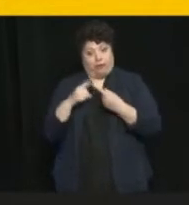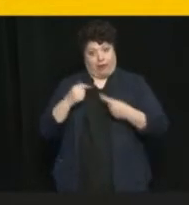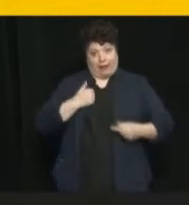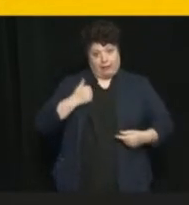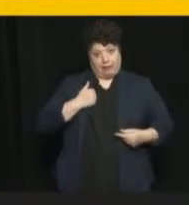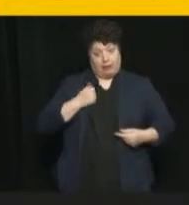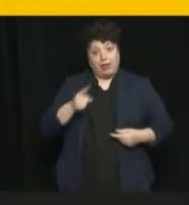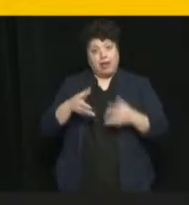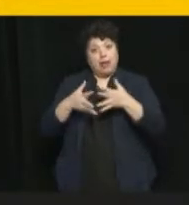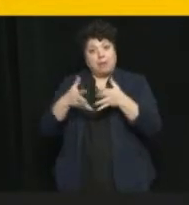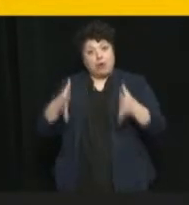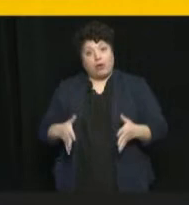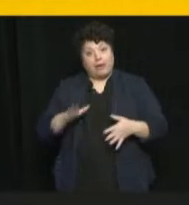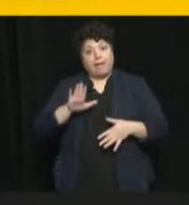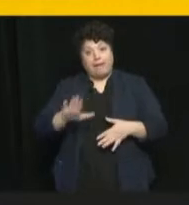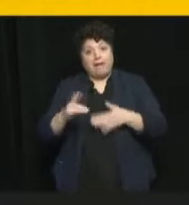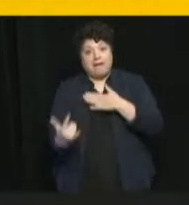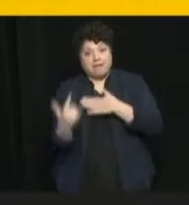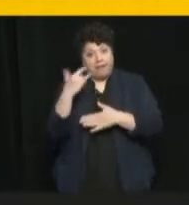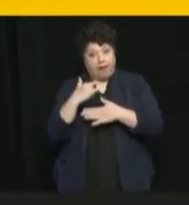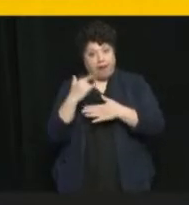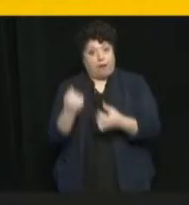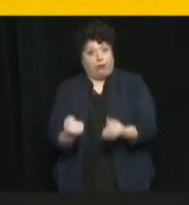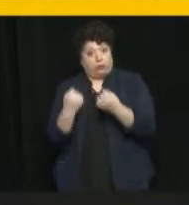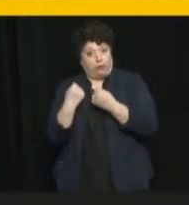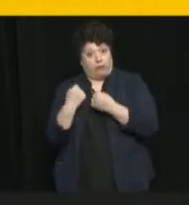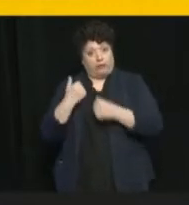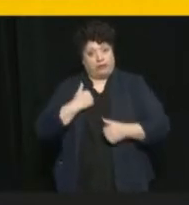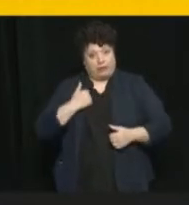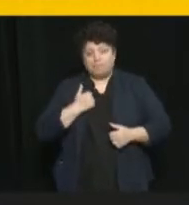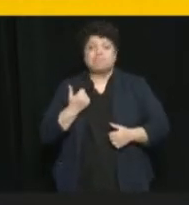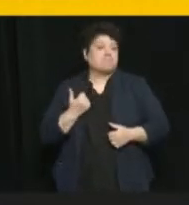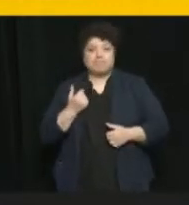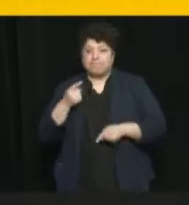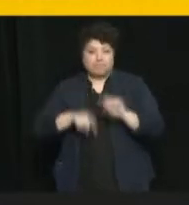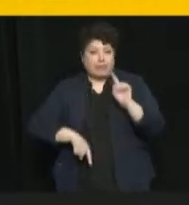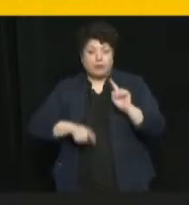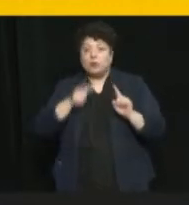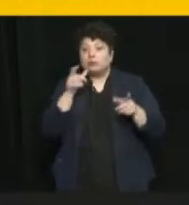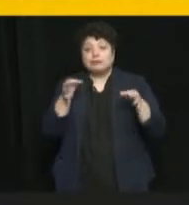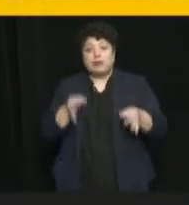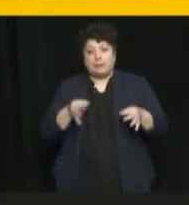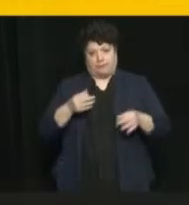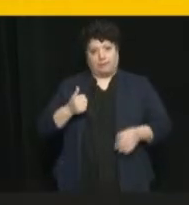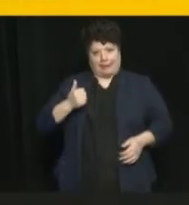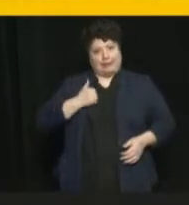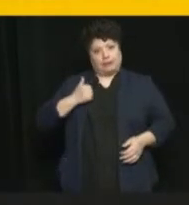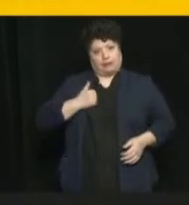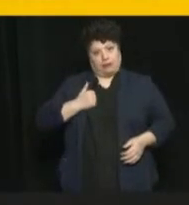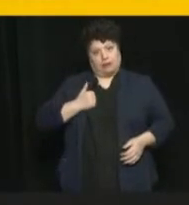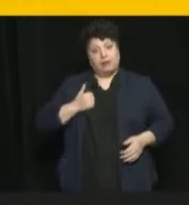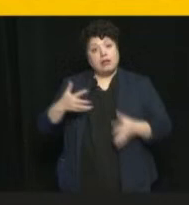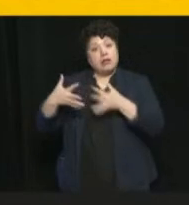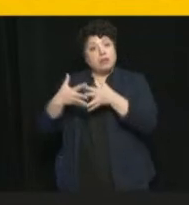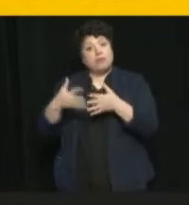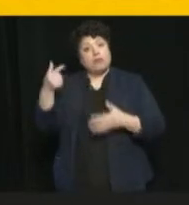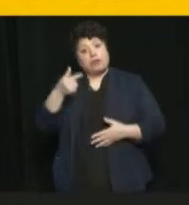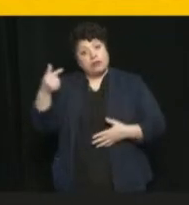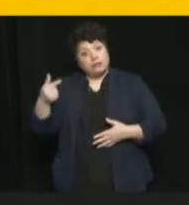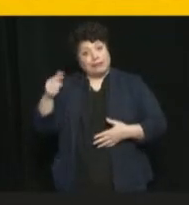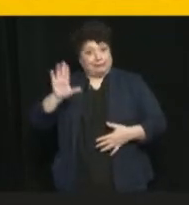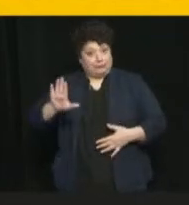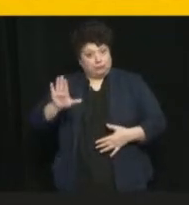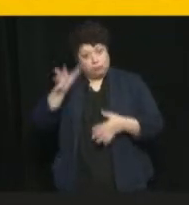flying into Canada is a decision that the Canadian government took. The American government took a position